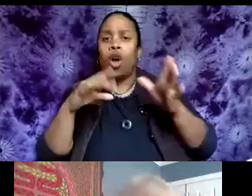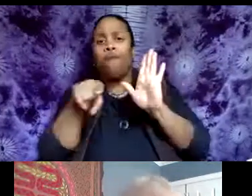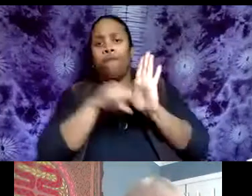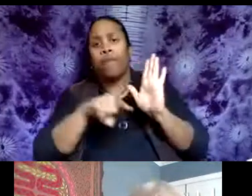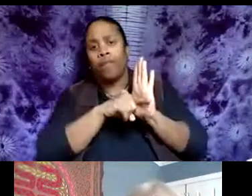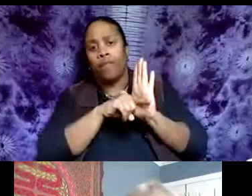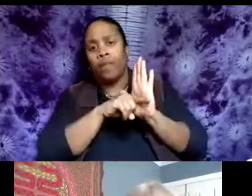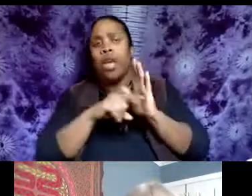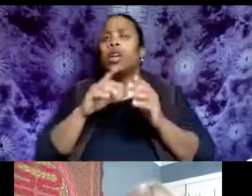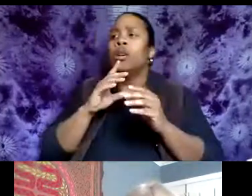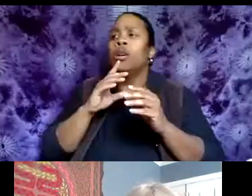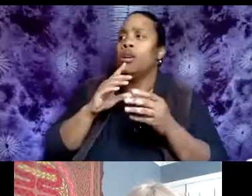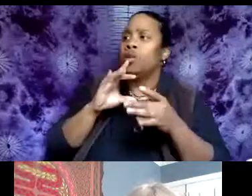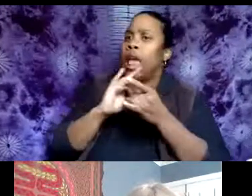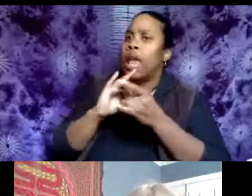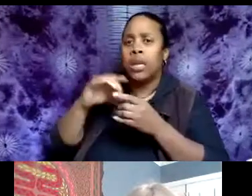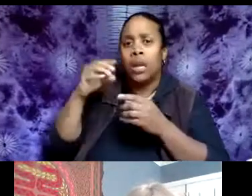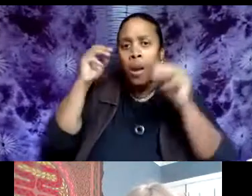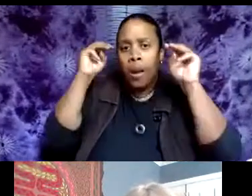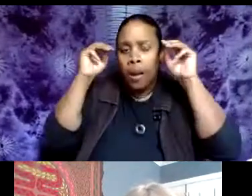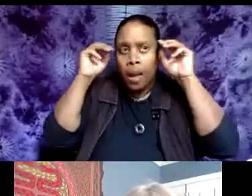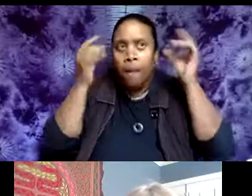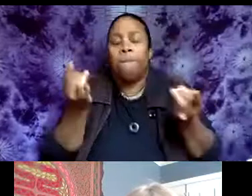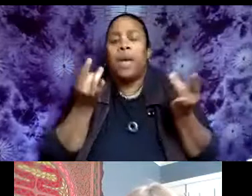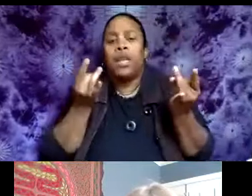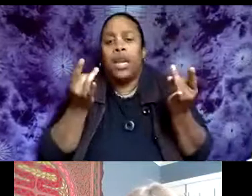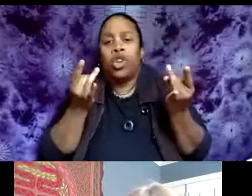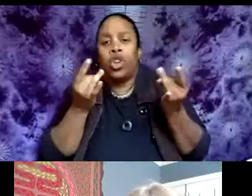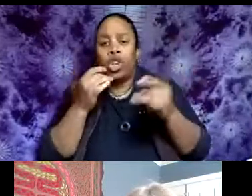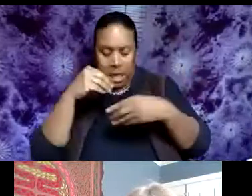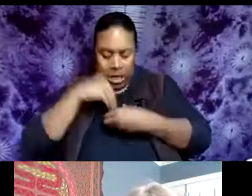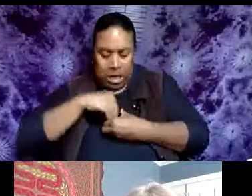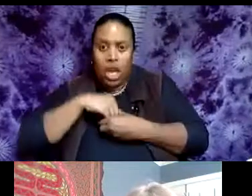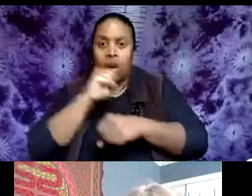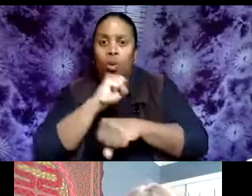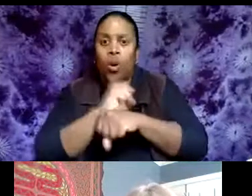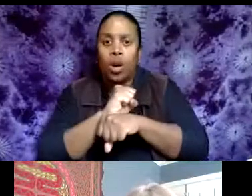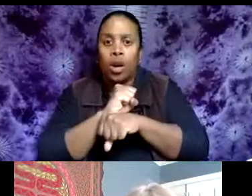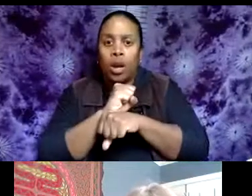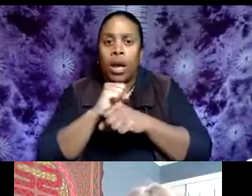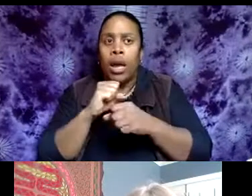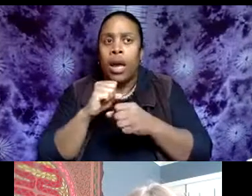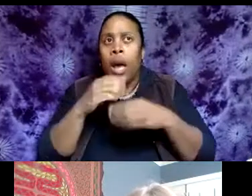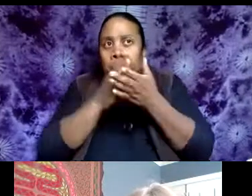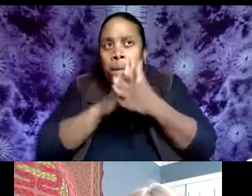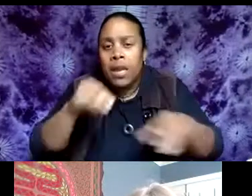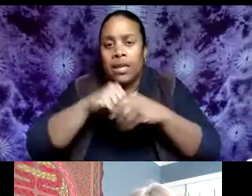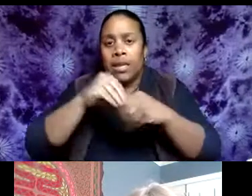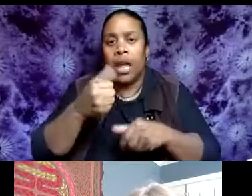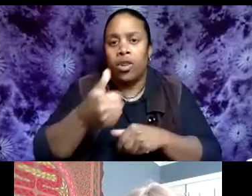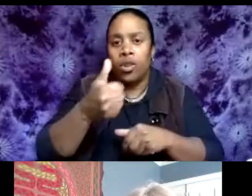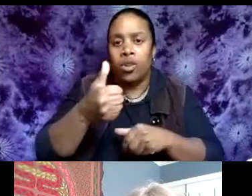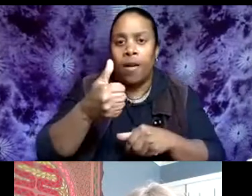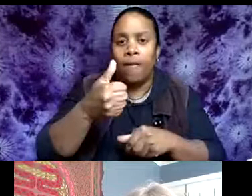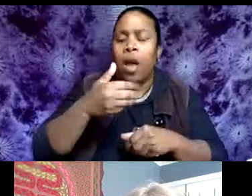about meditation, inner work, getting peace within yourself. That's what these cards are talking about. And I just love this